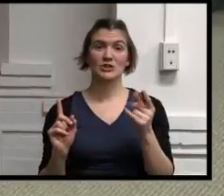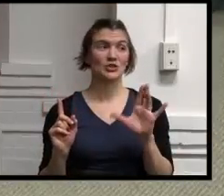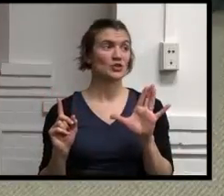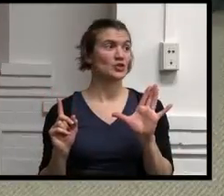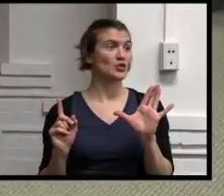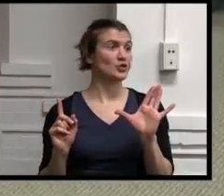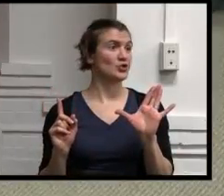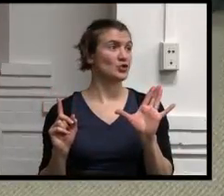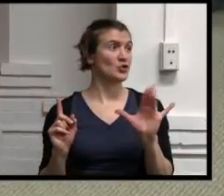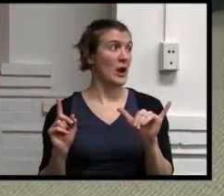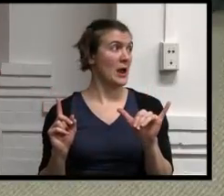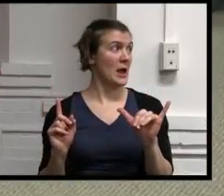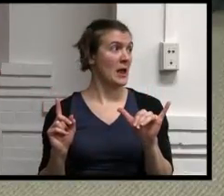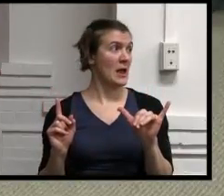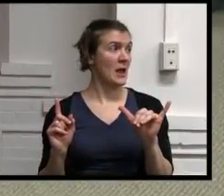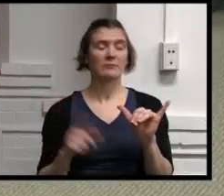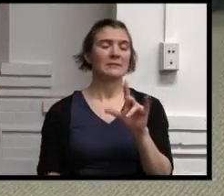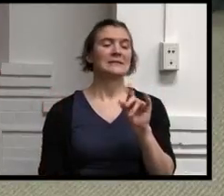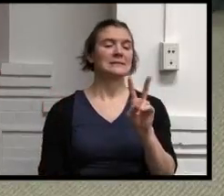Go ahead, David. Dave?